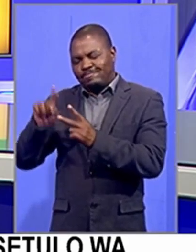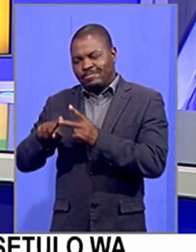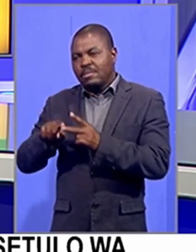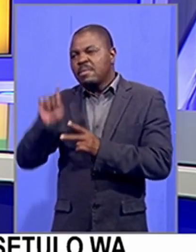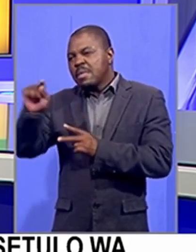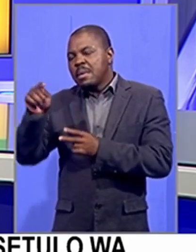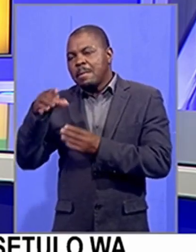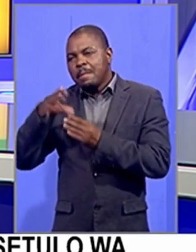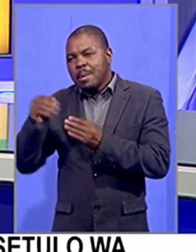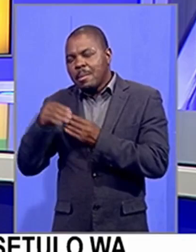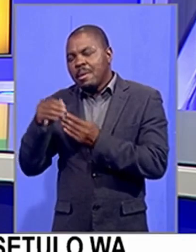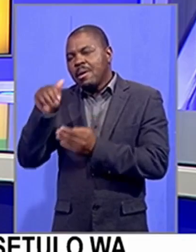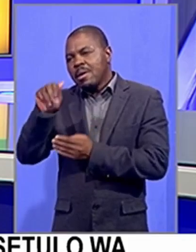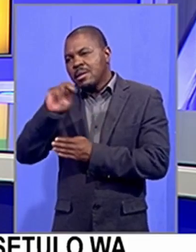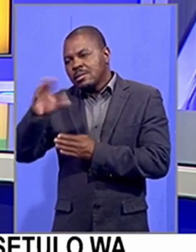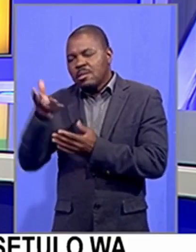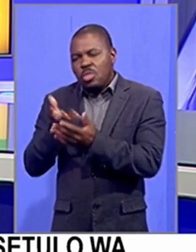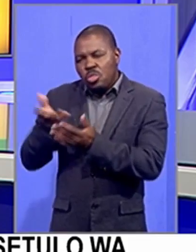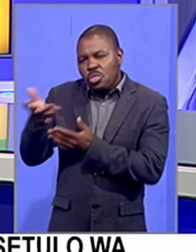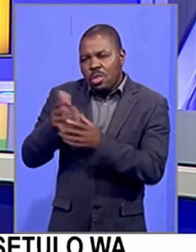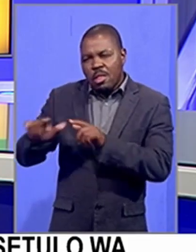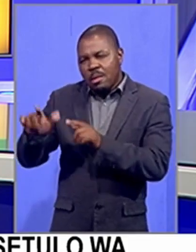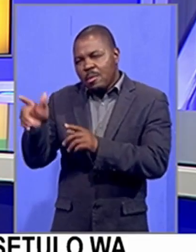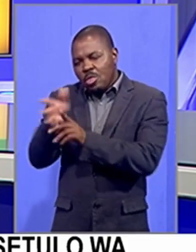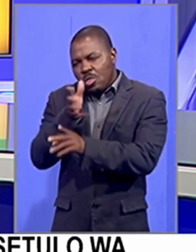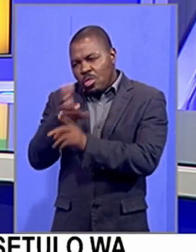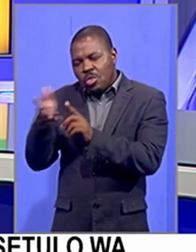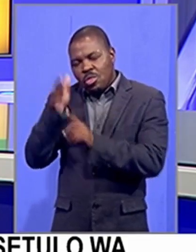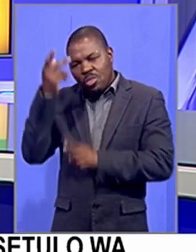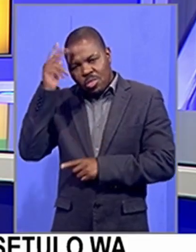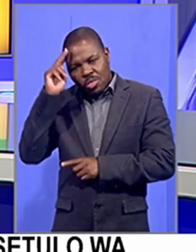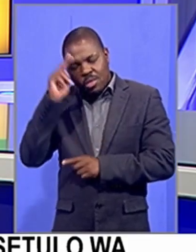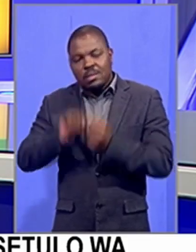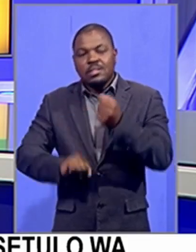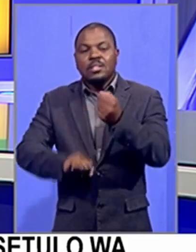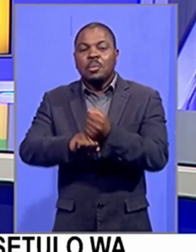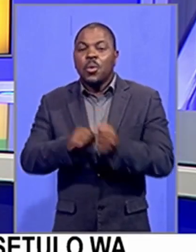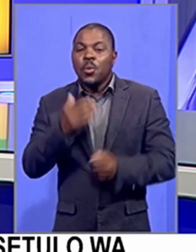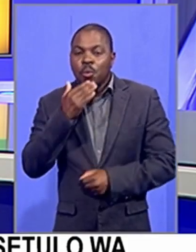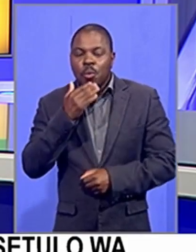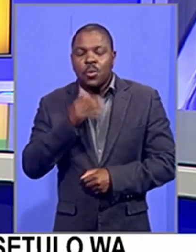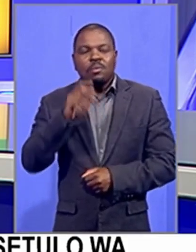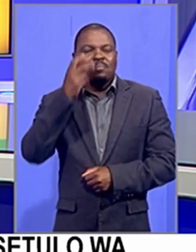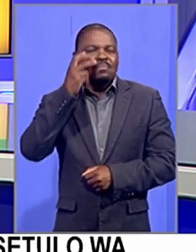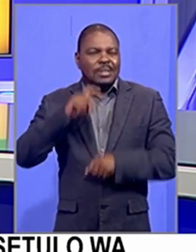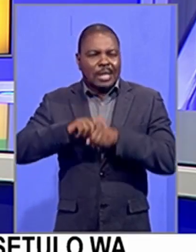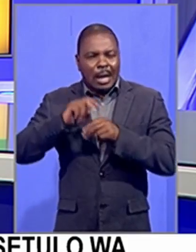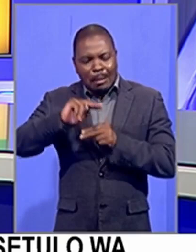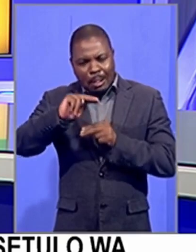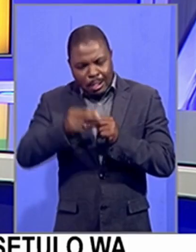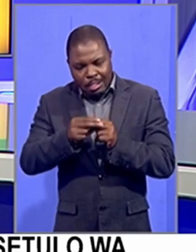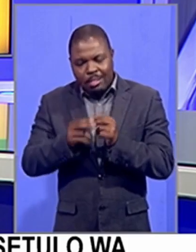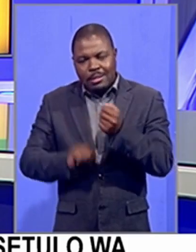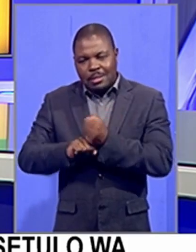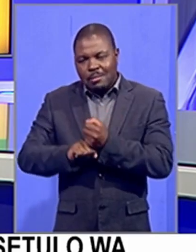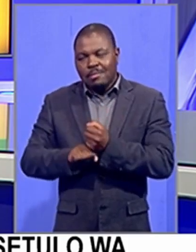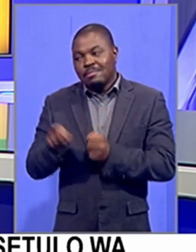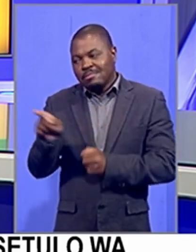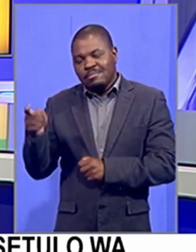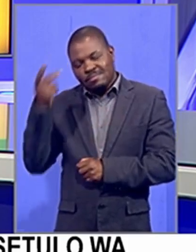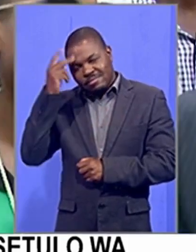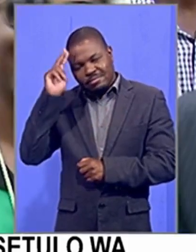ya maloko a ANC Limpopo gomme ba e nea ngaka Zweli Mkhize ka motsotswana wa mafelelo.